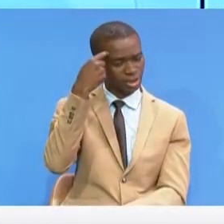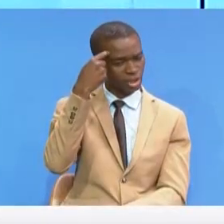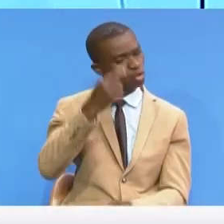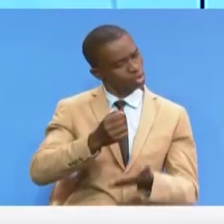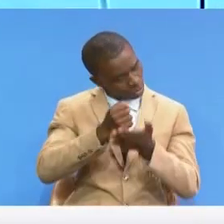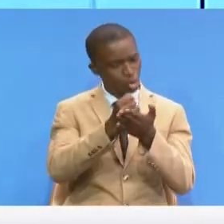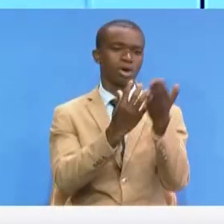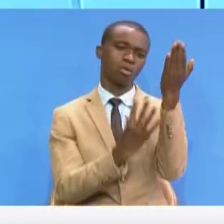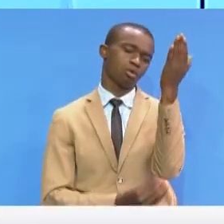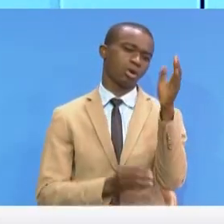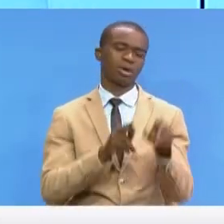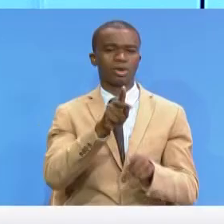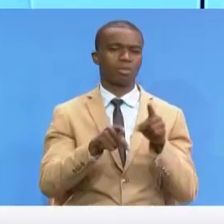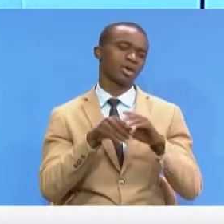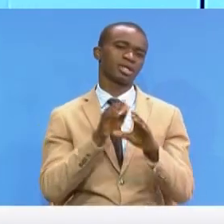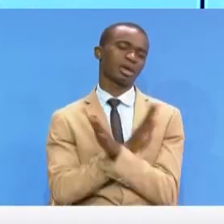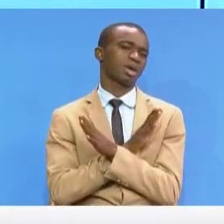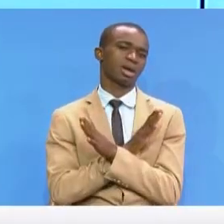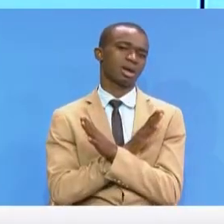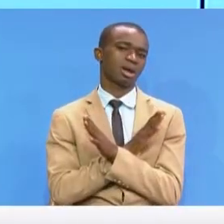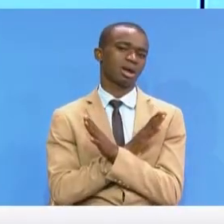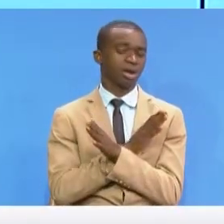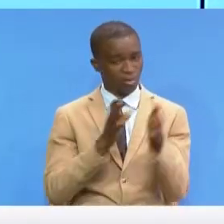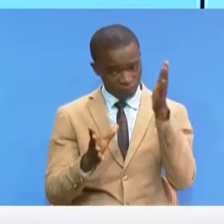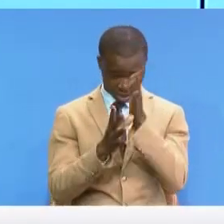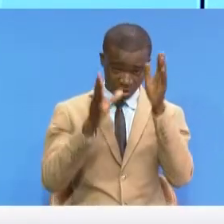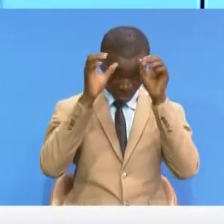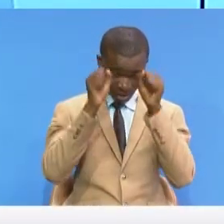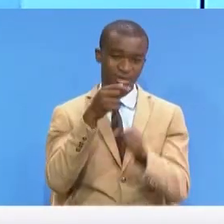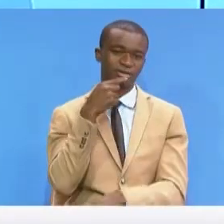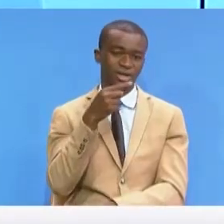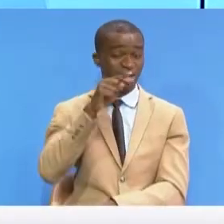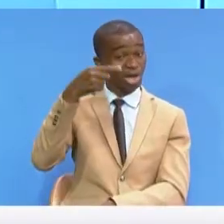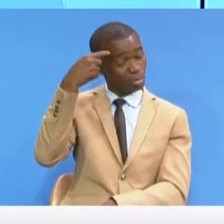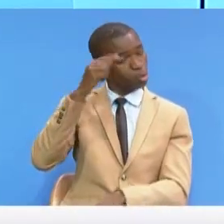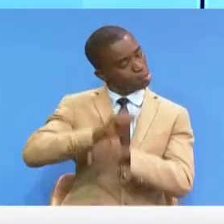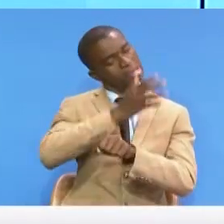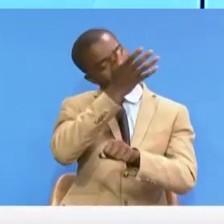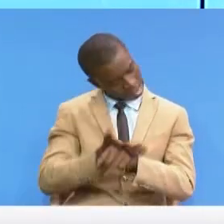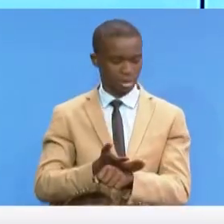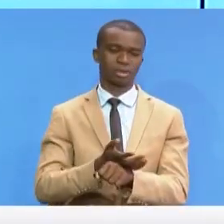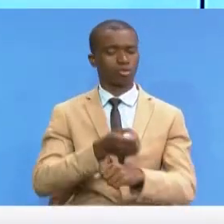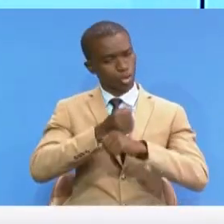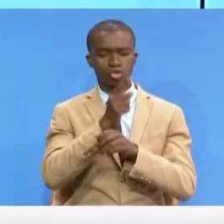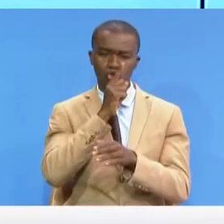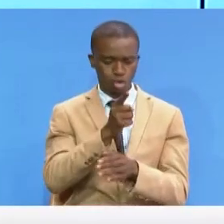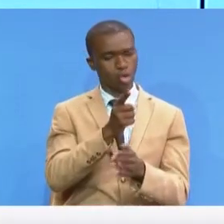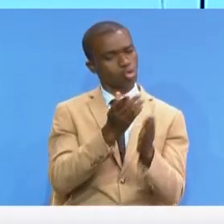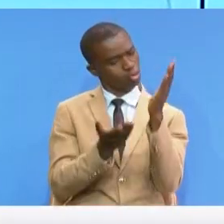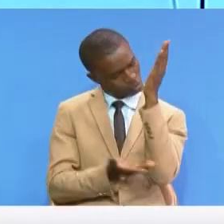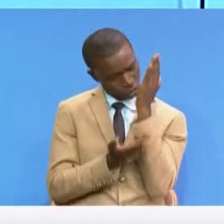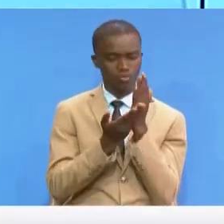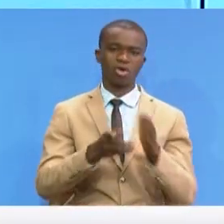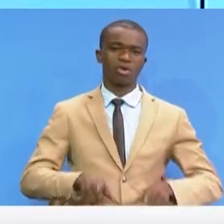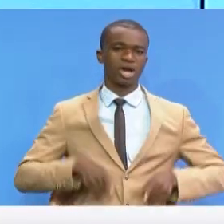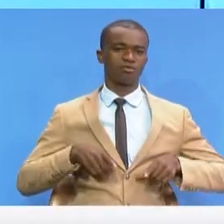vulnerable people in the country. Mrs. Nalumango says government is working tirelessly to improve the quality of life of